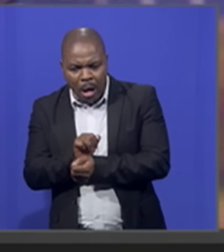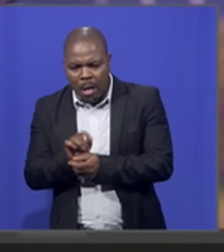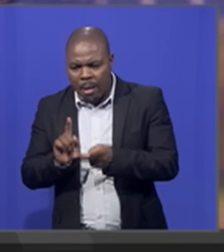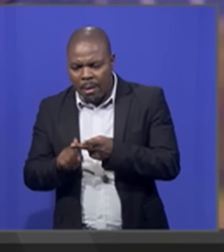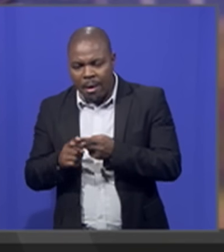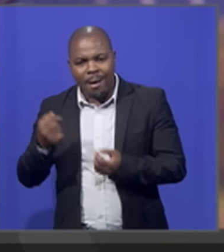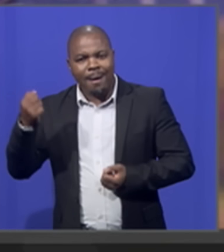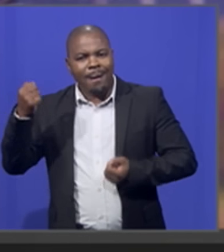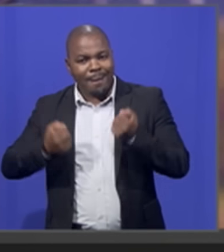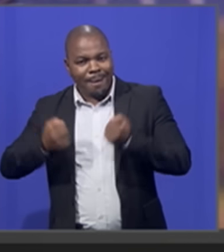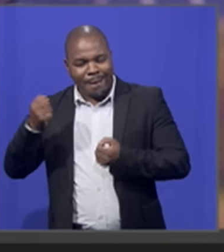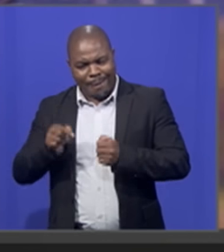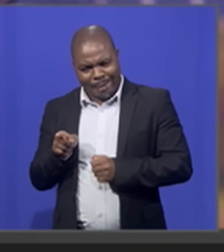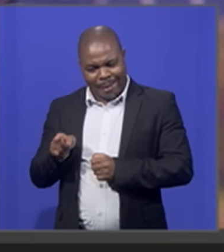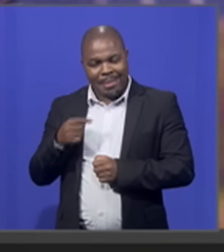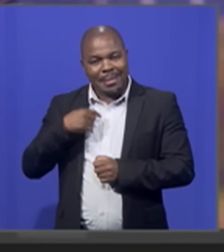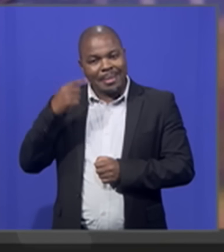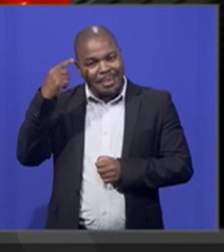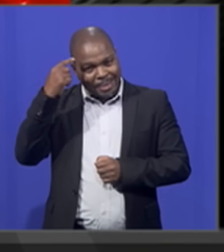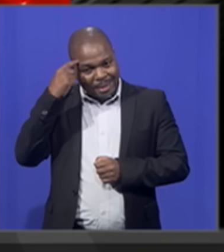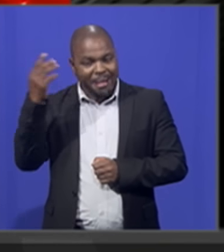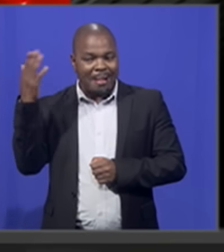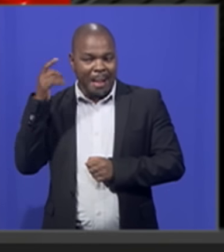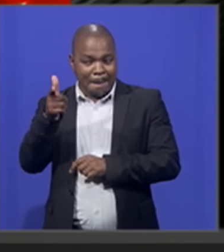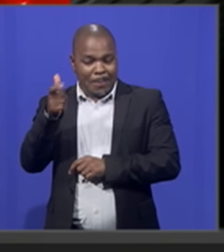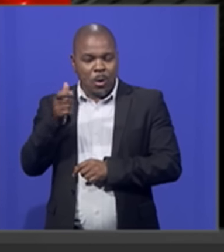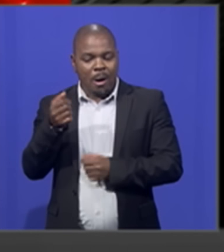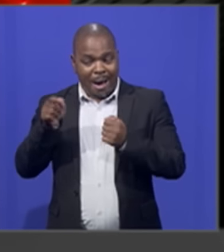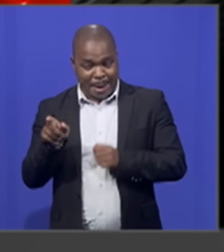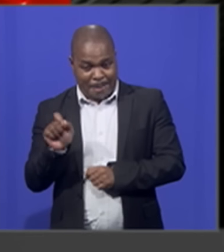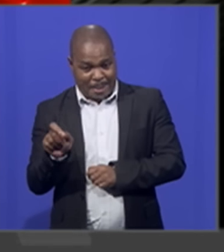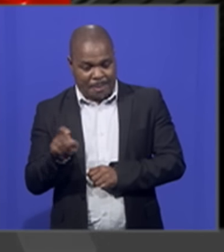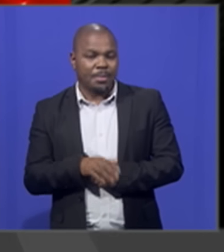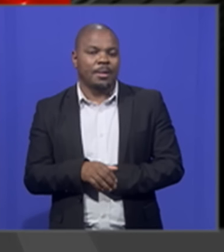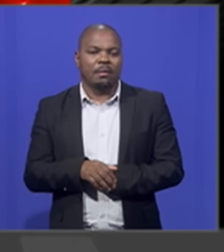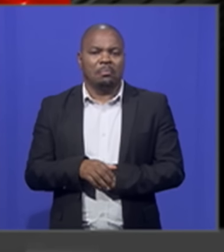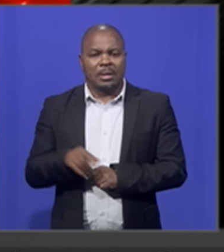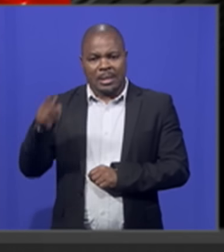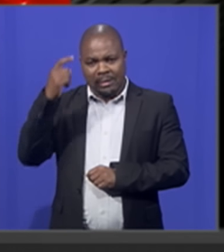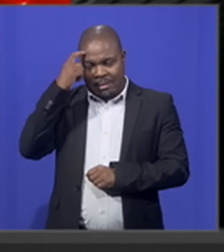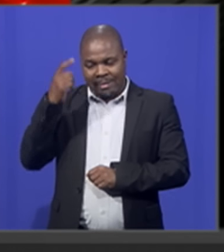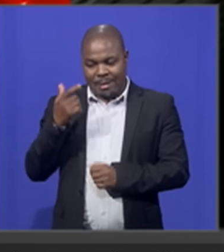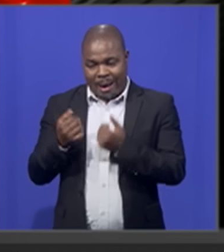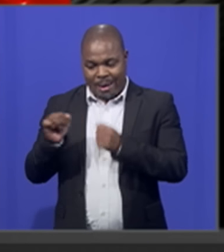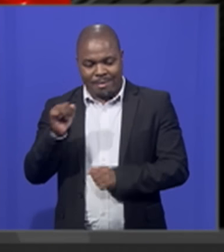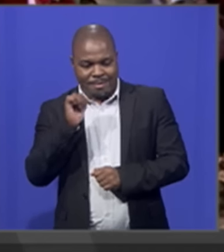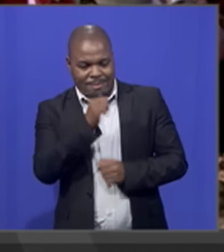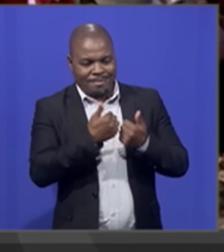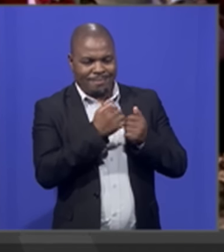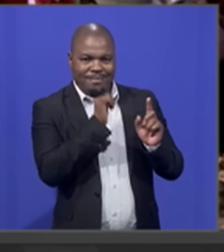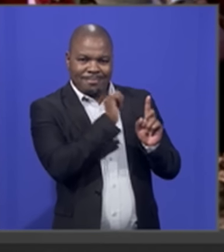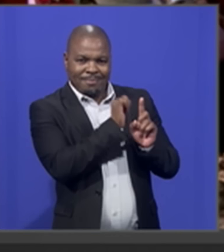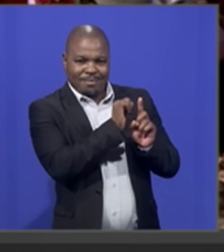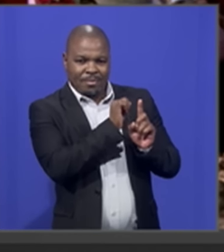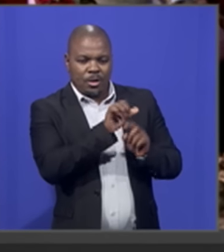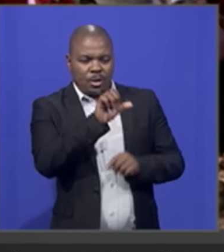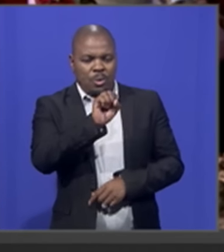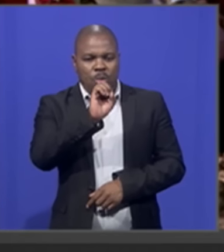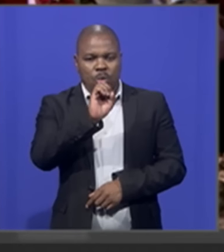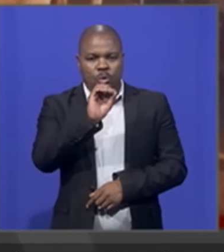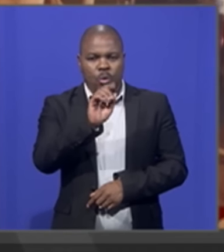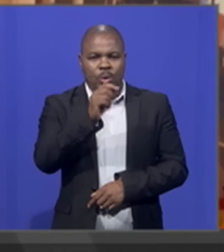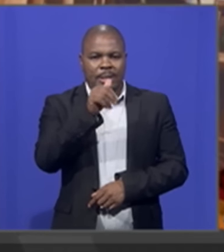le sefatanago seo go latofatšago se šomišitšwe ka letšatši la polao fa go dumelwa go e le sa le kgarebe la Sotheni. Go dumela gore morago ga gore